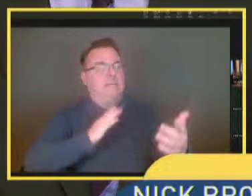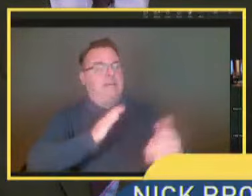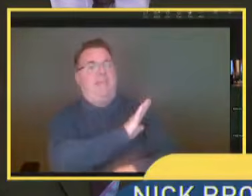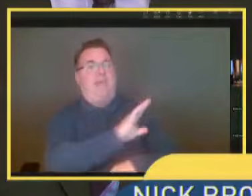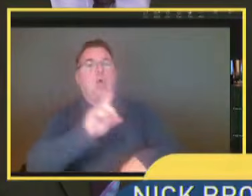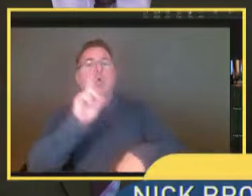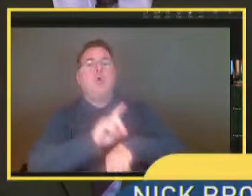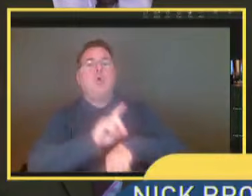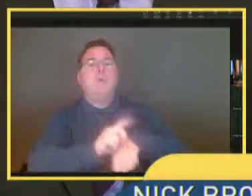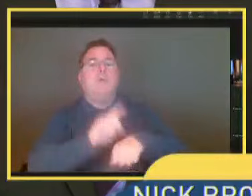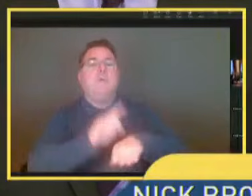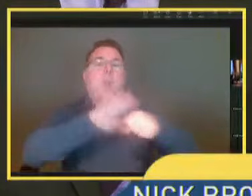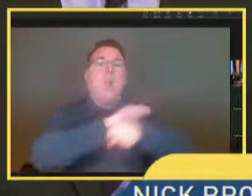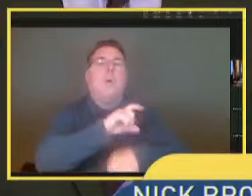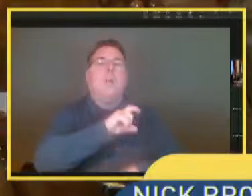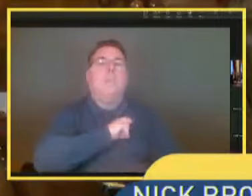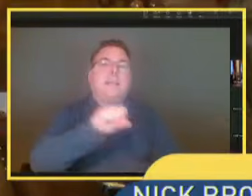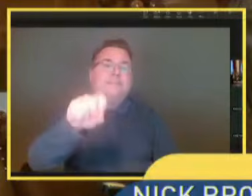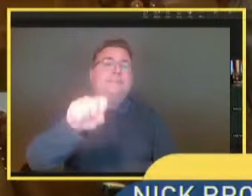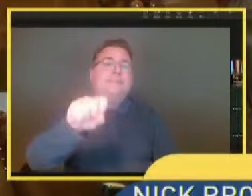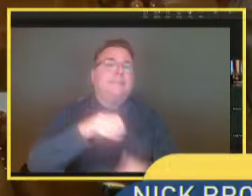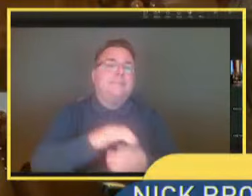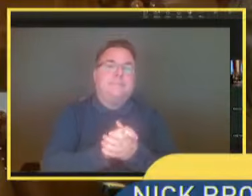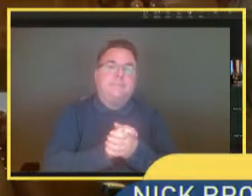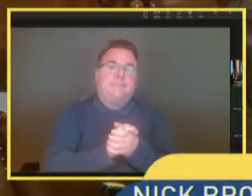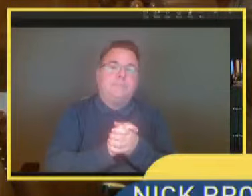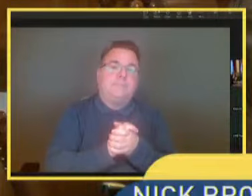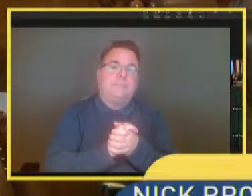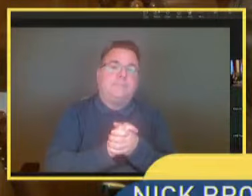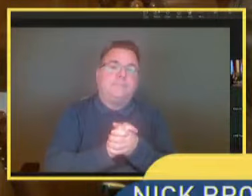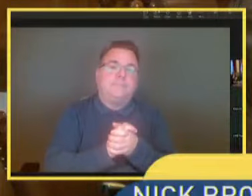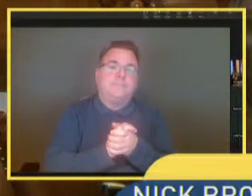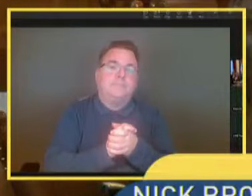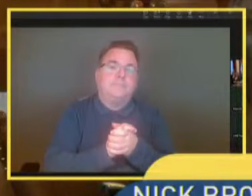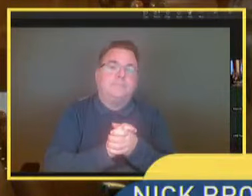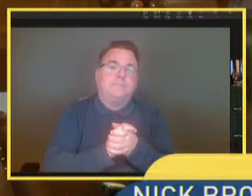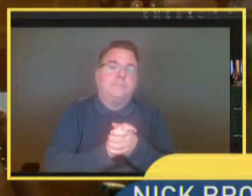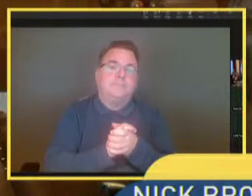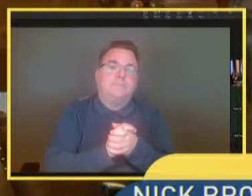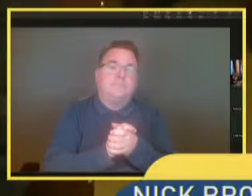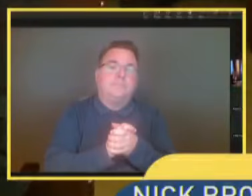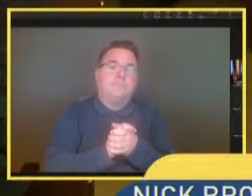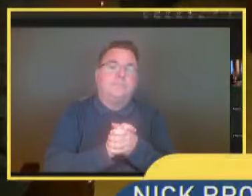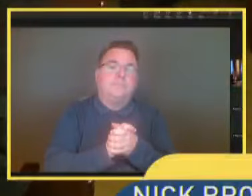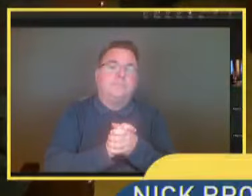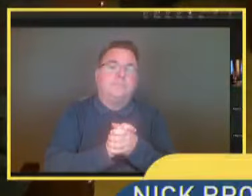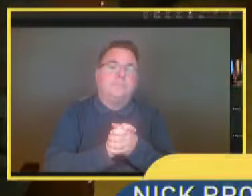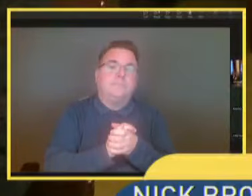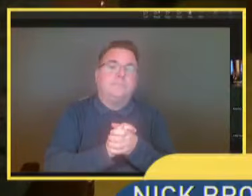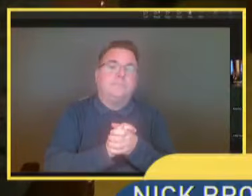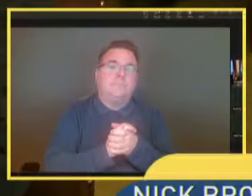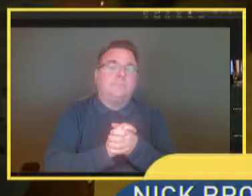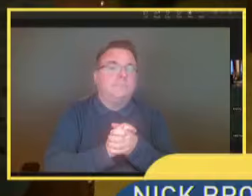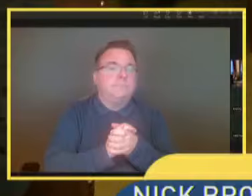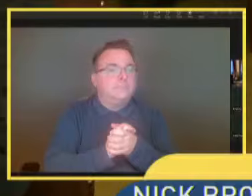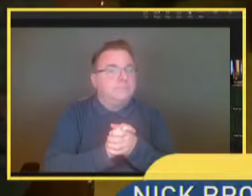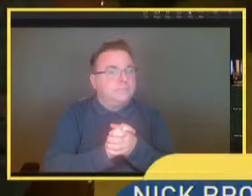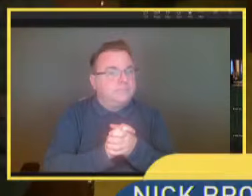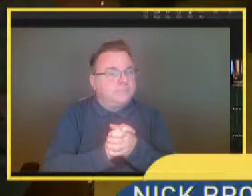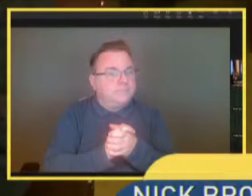having. Doesn't Washington have a state law that could make an officer liable for not acting if they